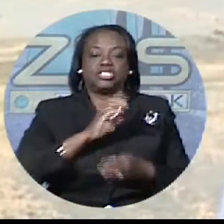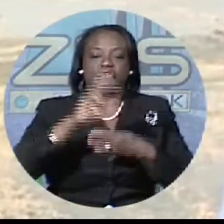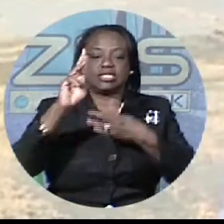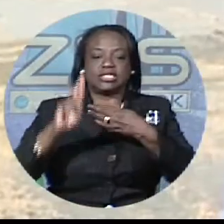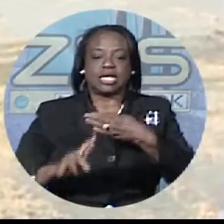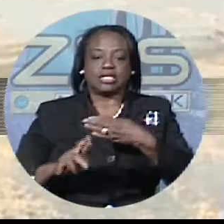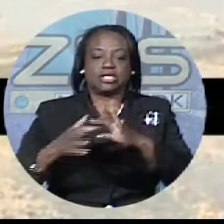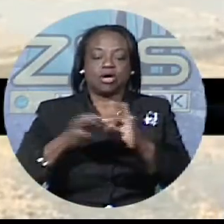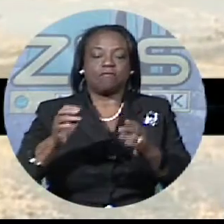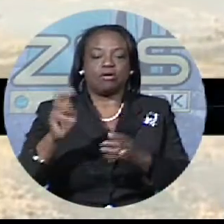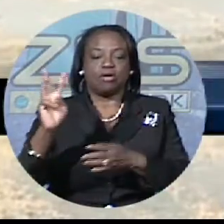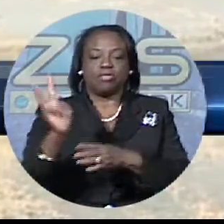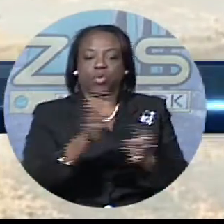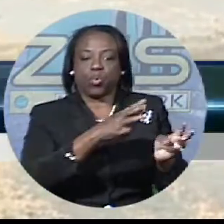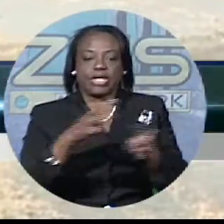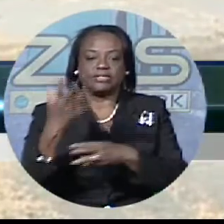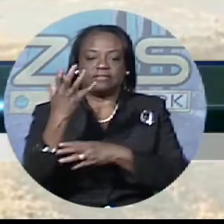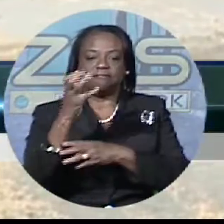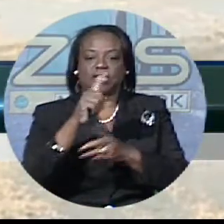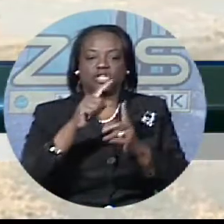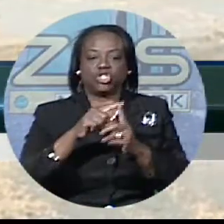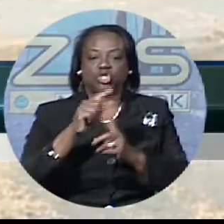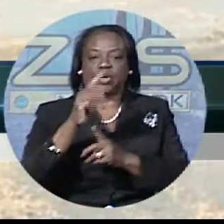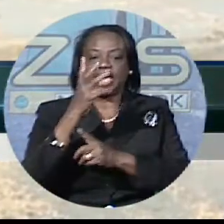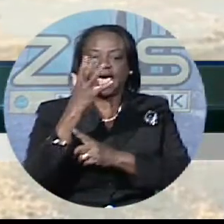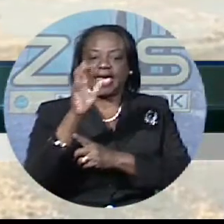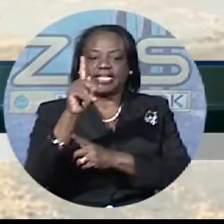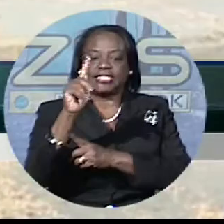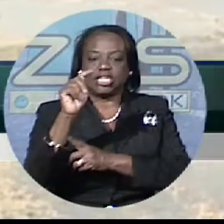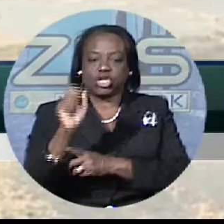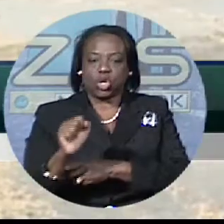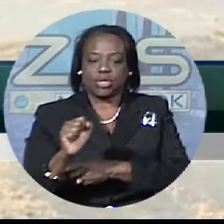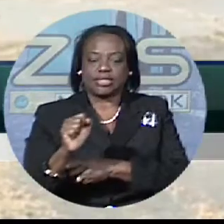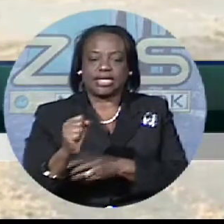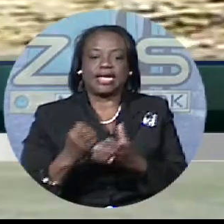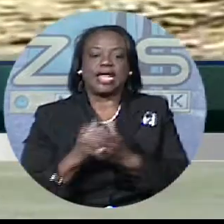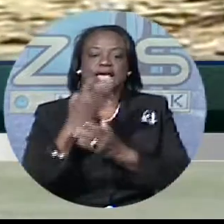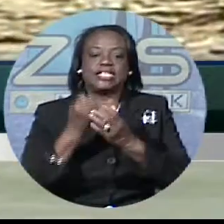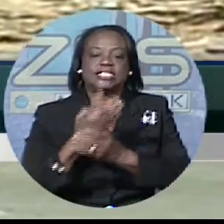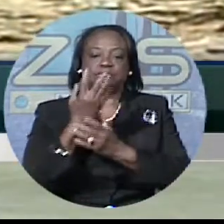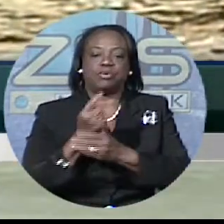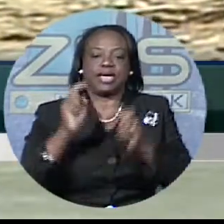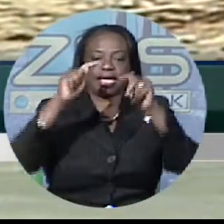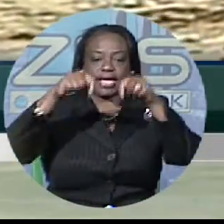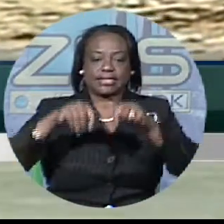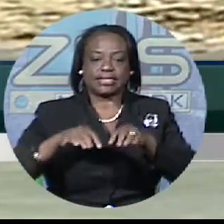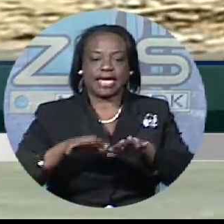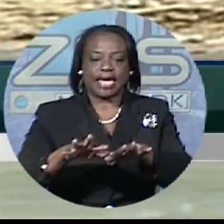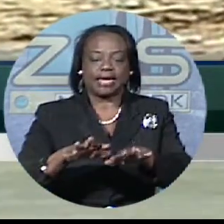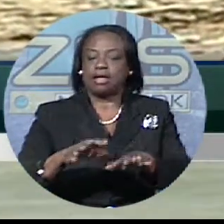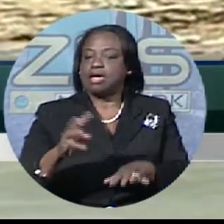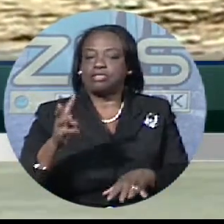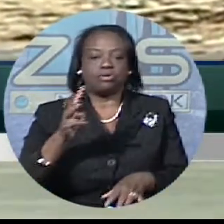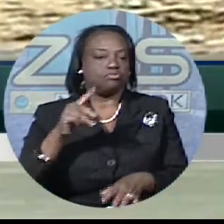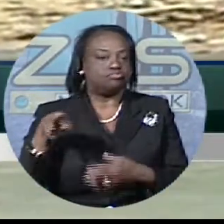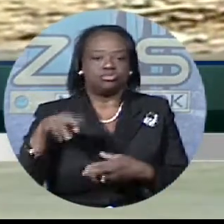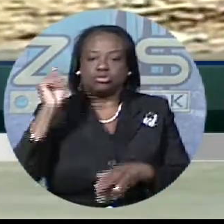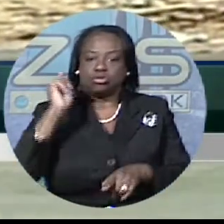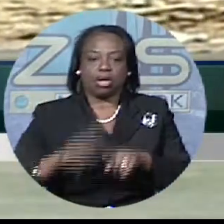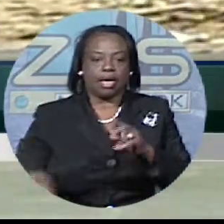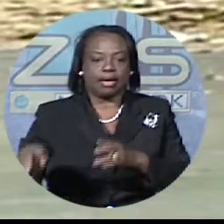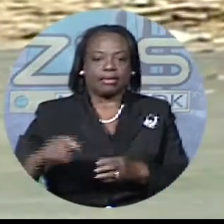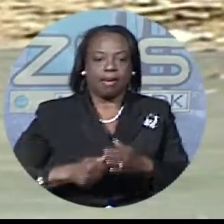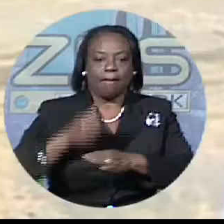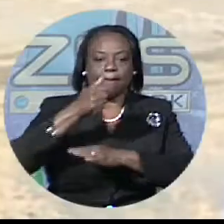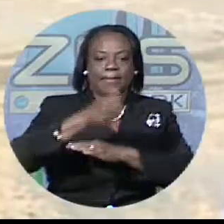15 to 18 knots, the spring tide has made the Fishing Hole Road not passable, and so we have waters at about 1 to 1.5